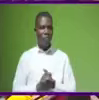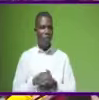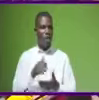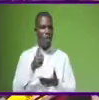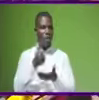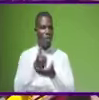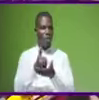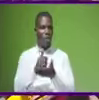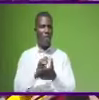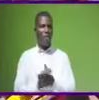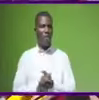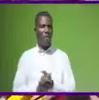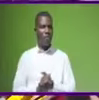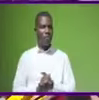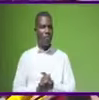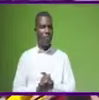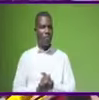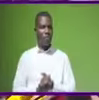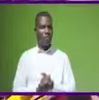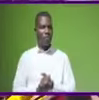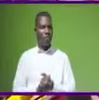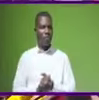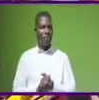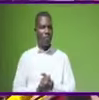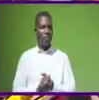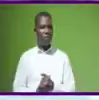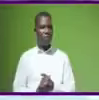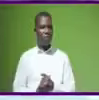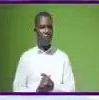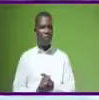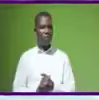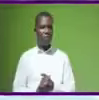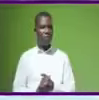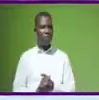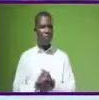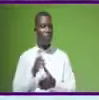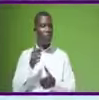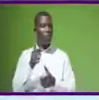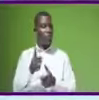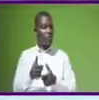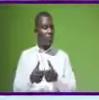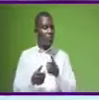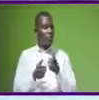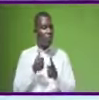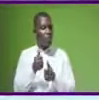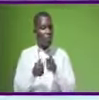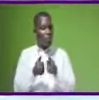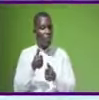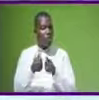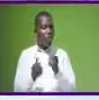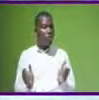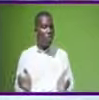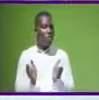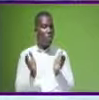Amen. Amen. Kakran, kakran, kakra. On one a share me